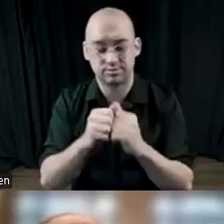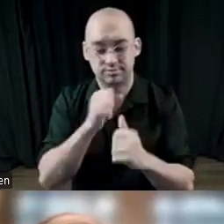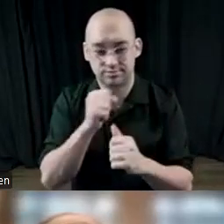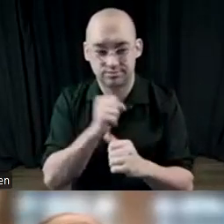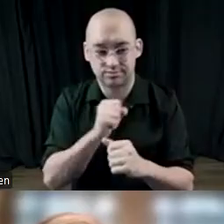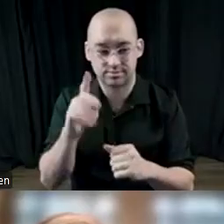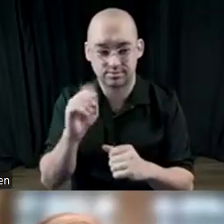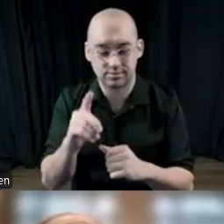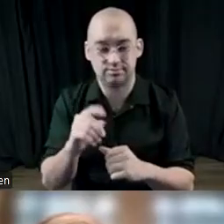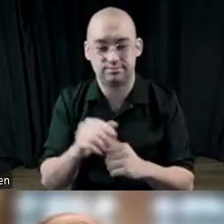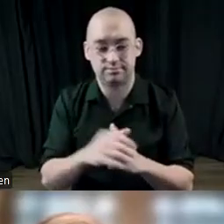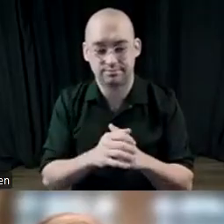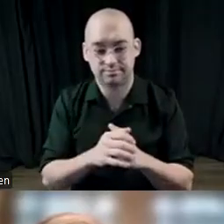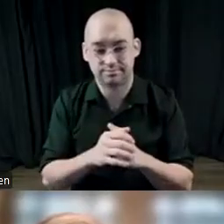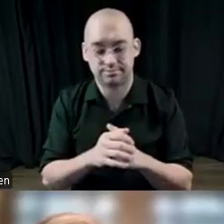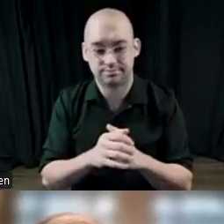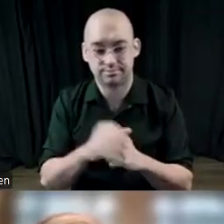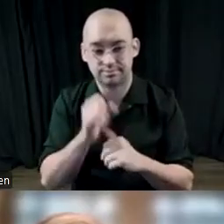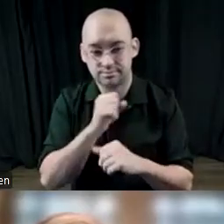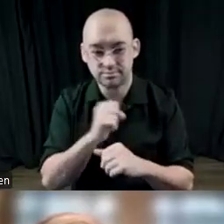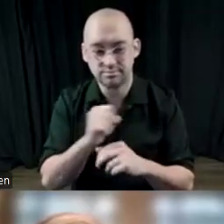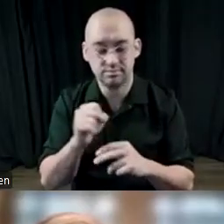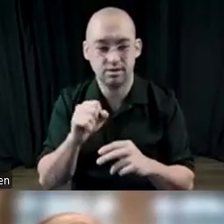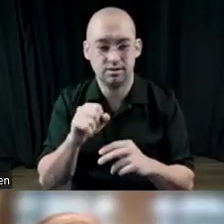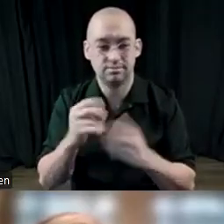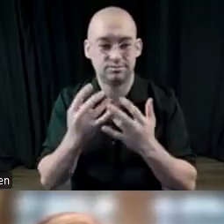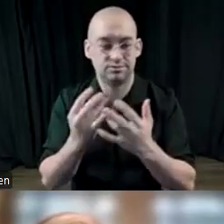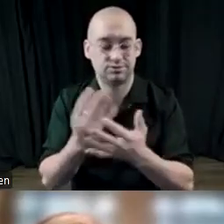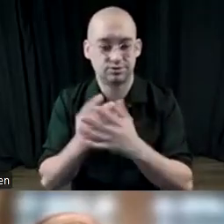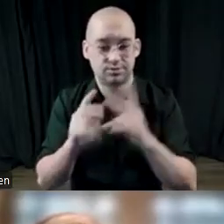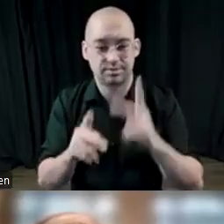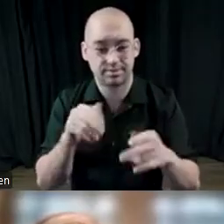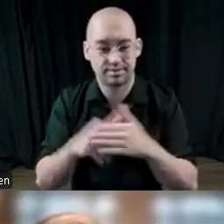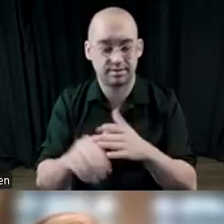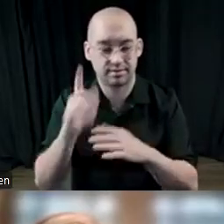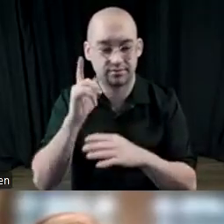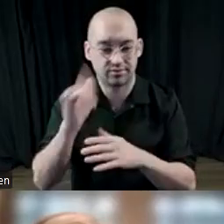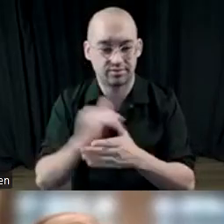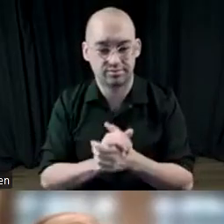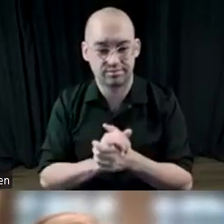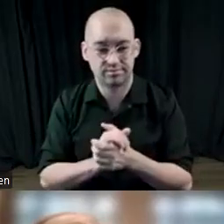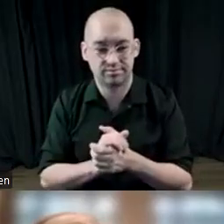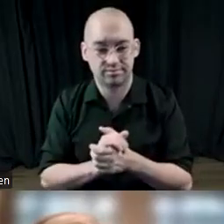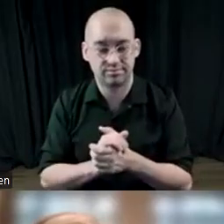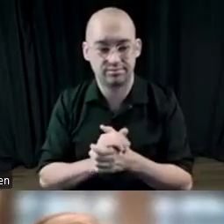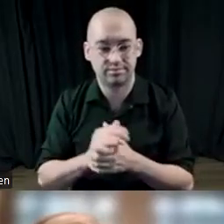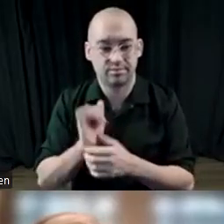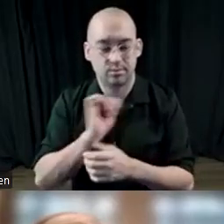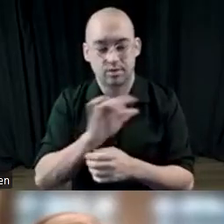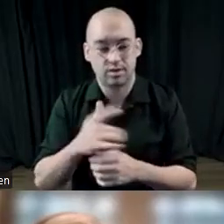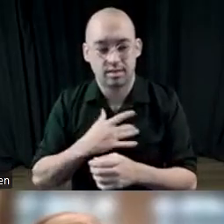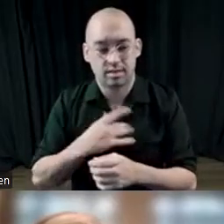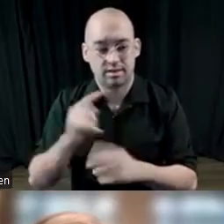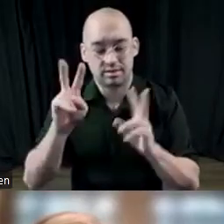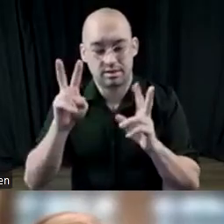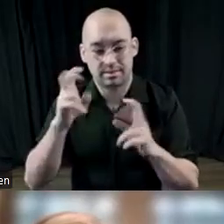aging incarcerated individuals in California. So I don't know how that We would play actually into all this like conversation. topics of things we can think about